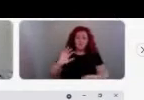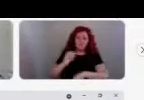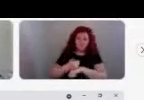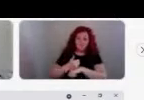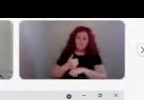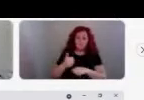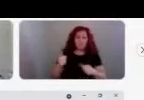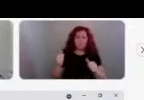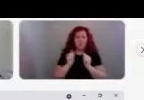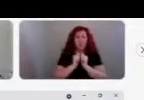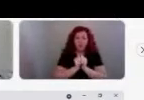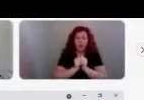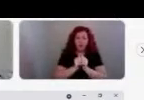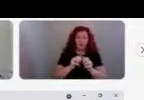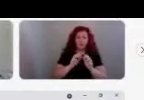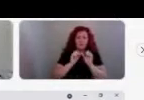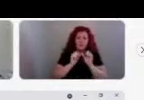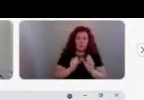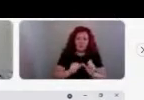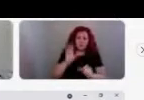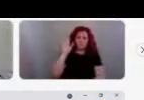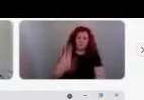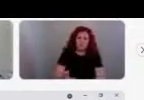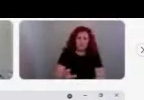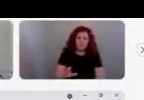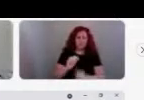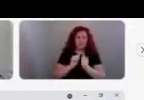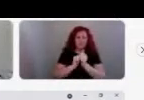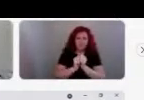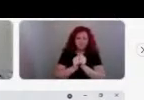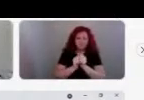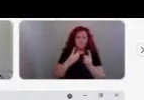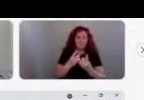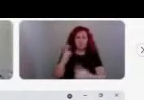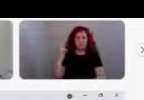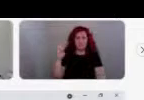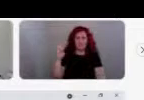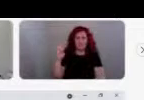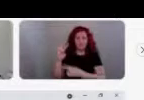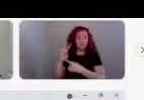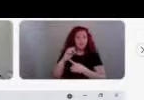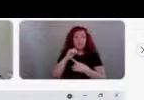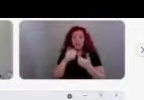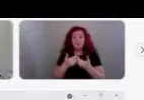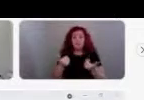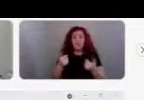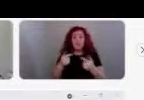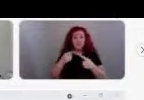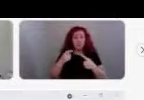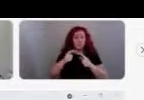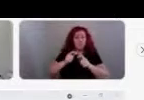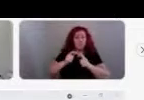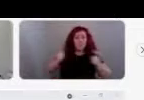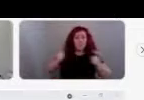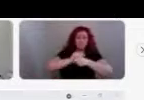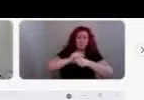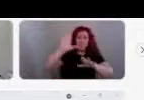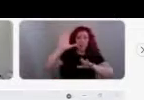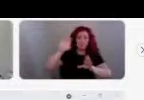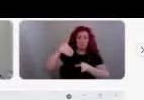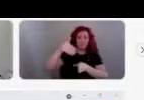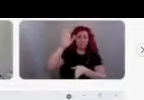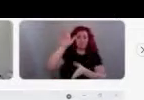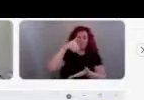continuous competitive district 17 not divided by large mountain ranges santa cruz